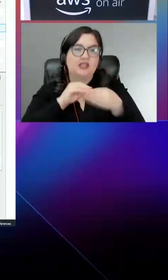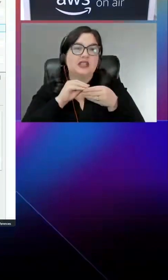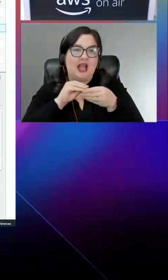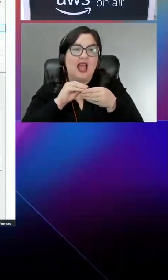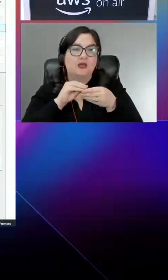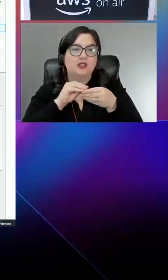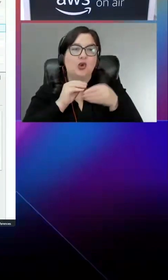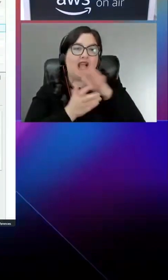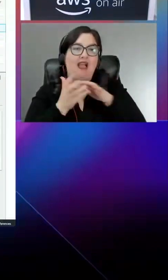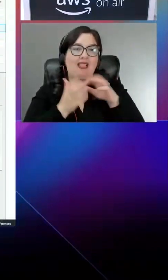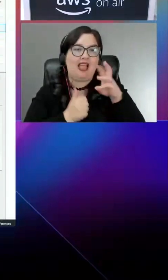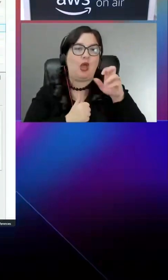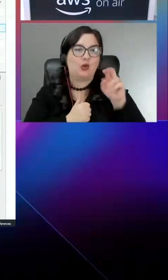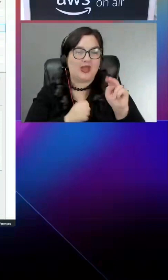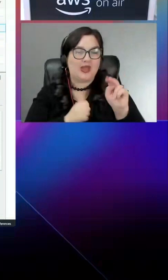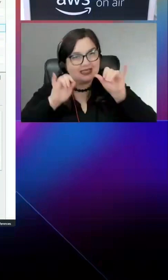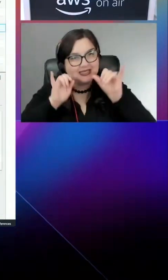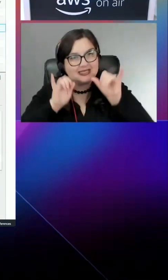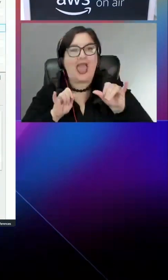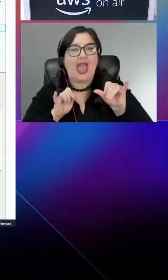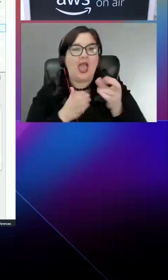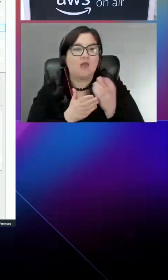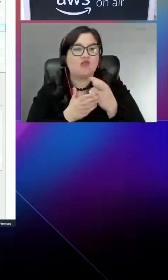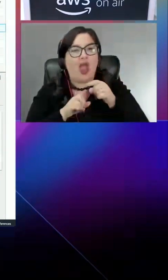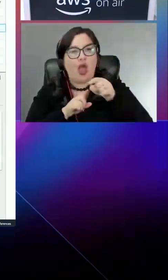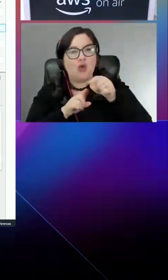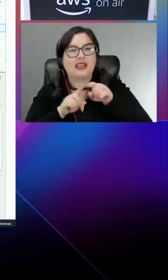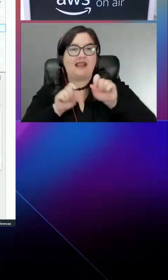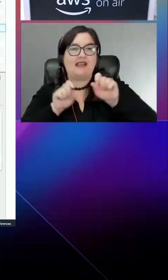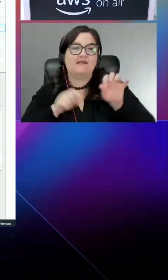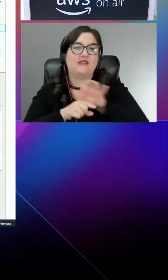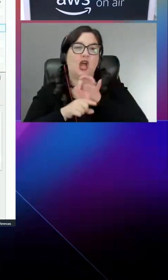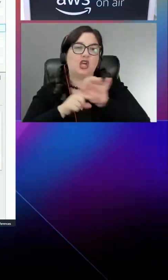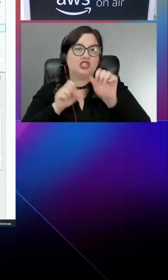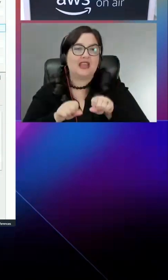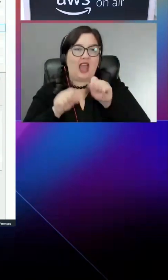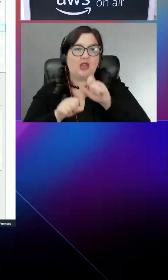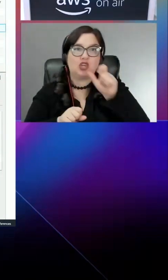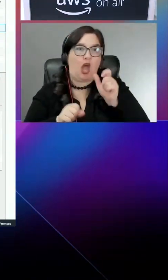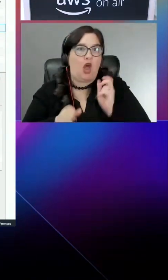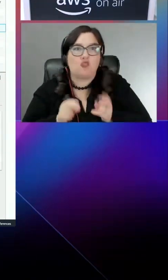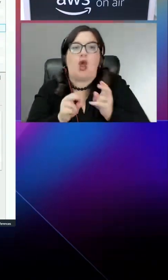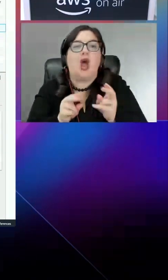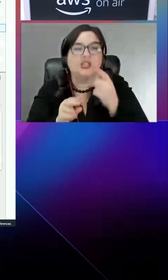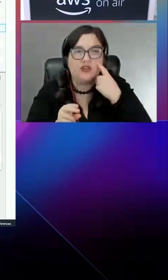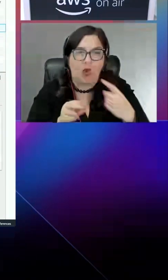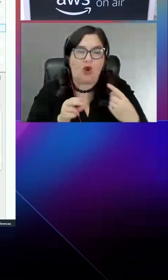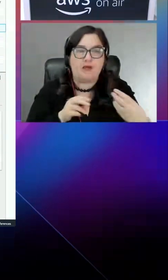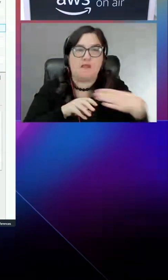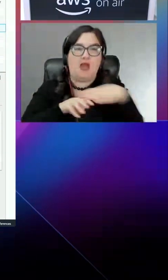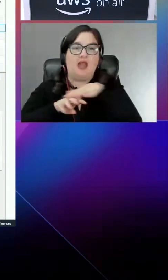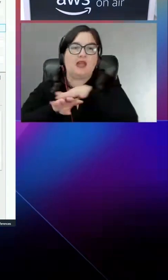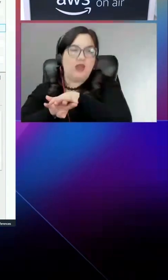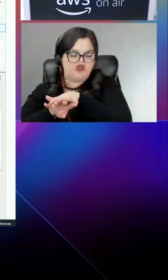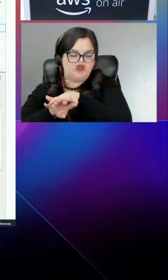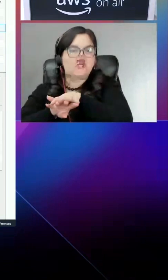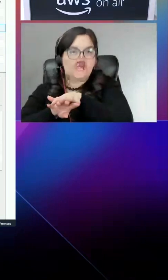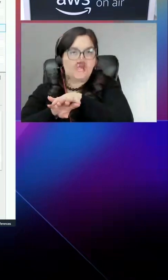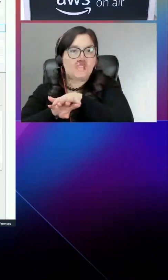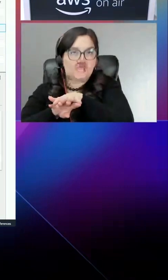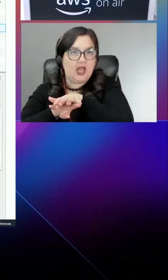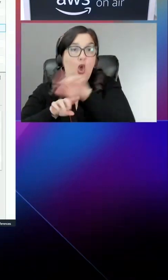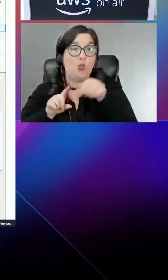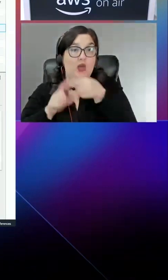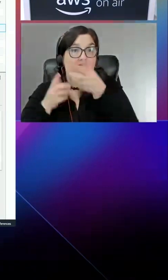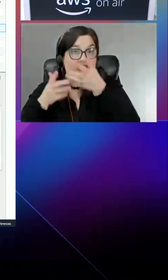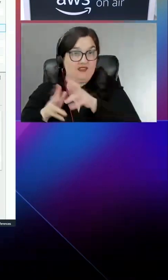same routing functionality. You're not in a rush yeah. for the migration. And once you're done with that migration, you can then pull the static routes away from